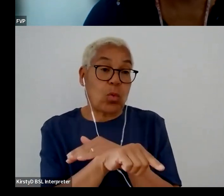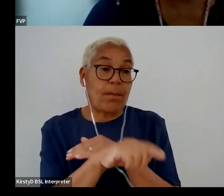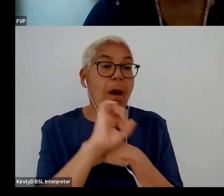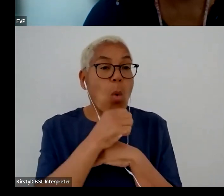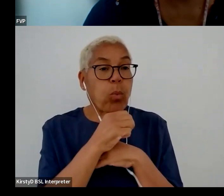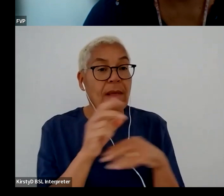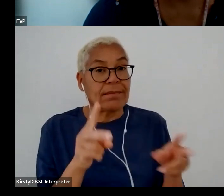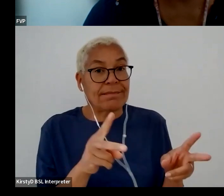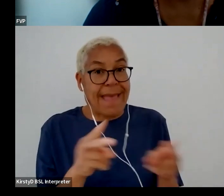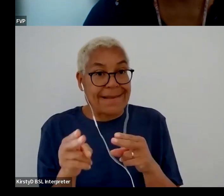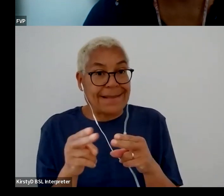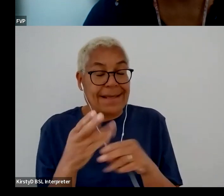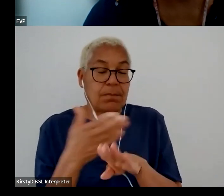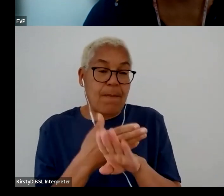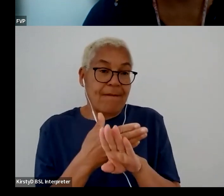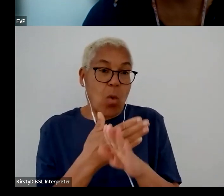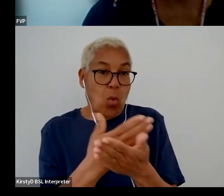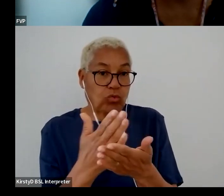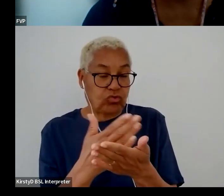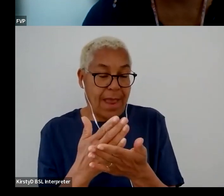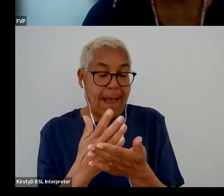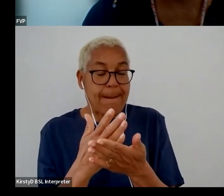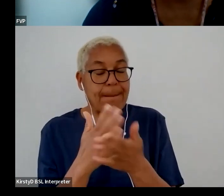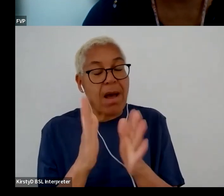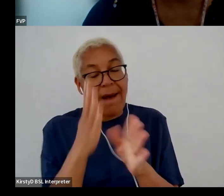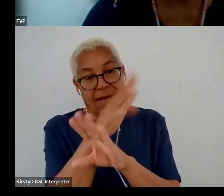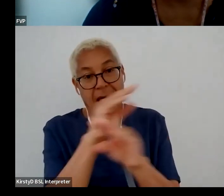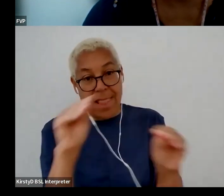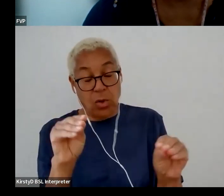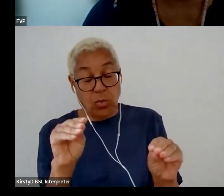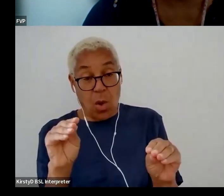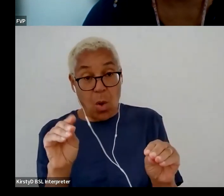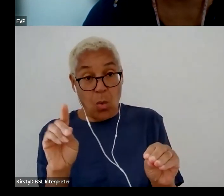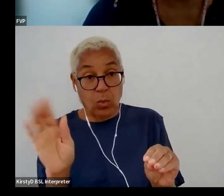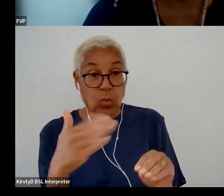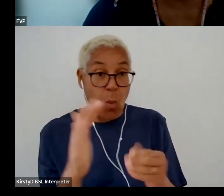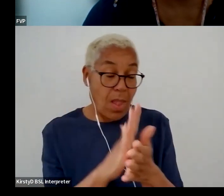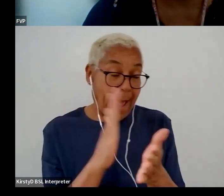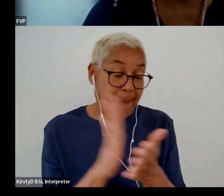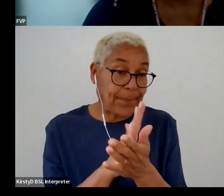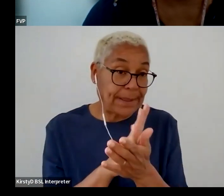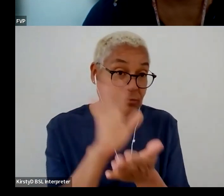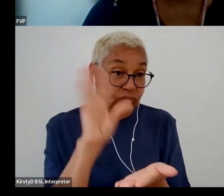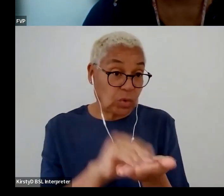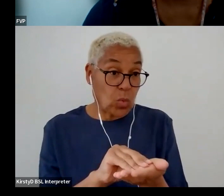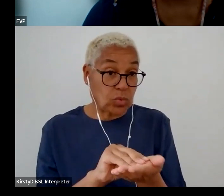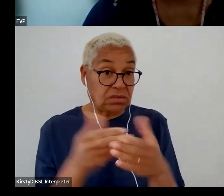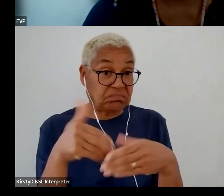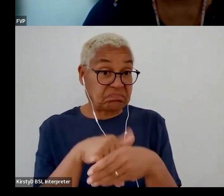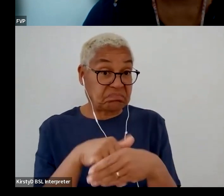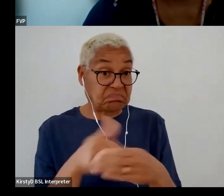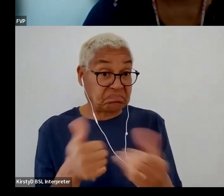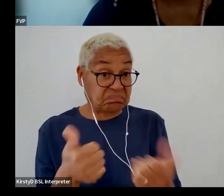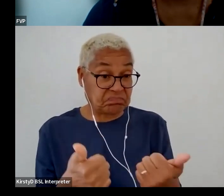before it's shared, so just to let you know that you're all happy it's being recorded. Yeah.